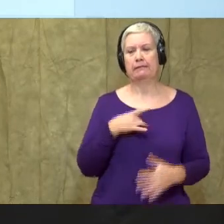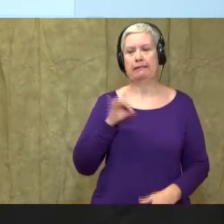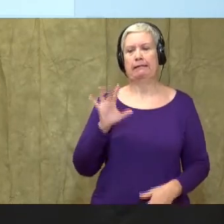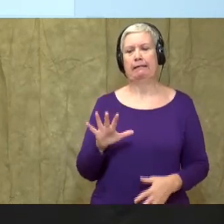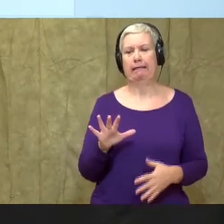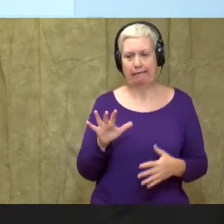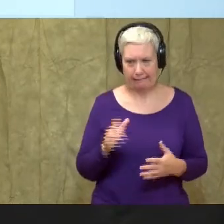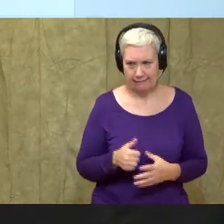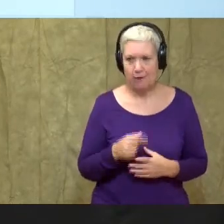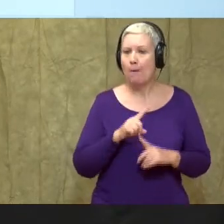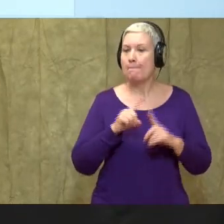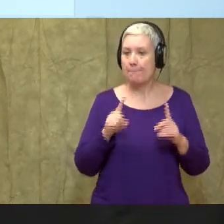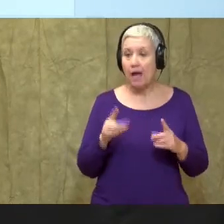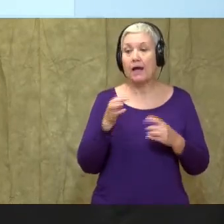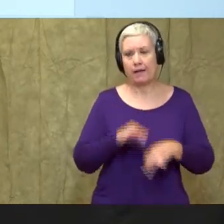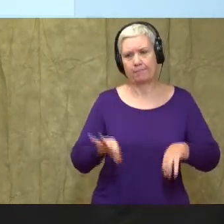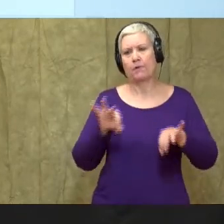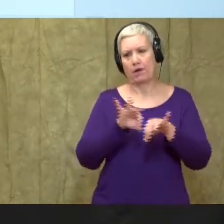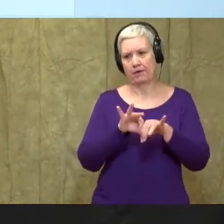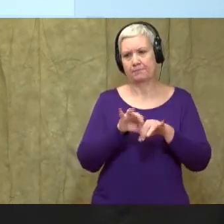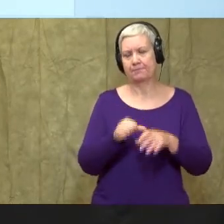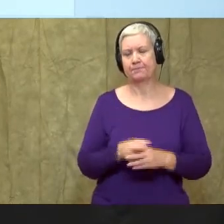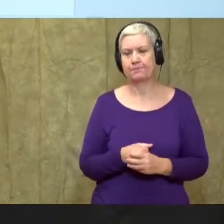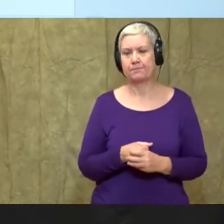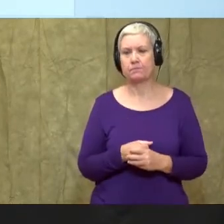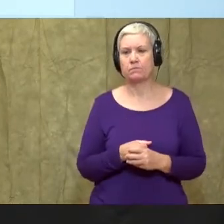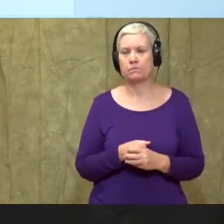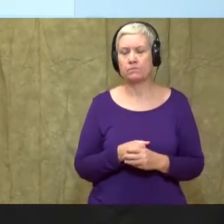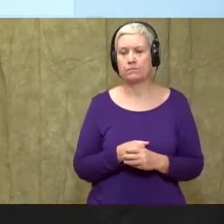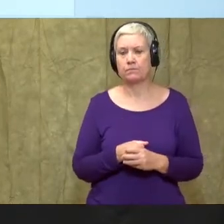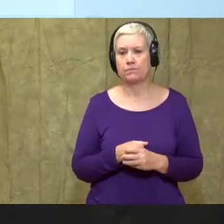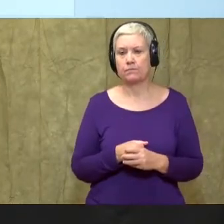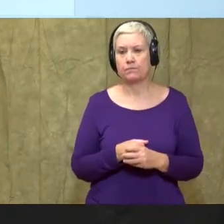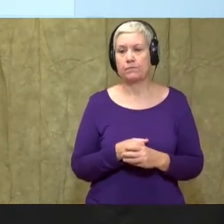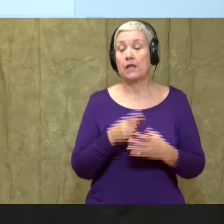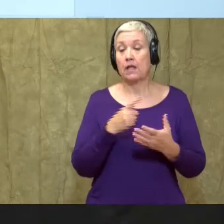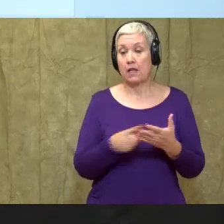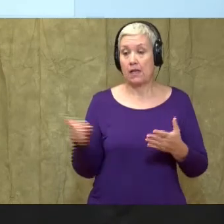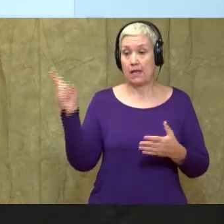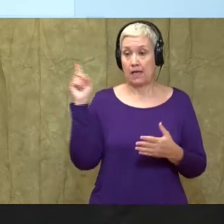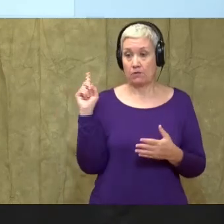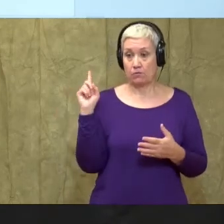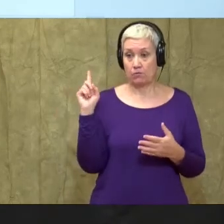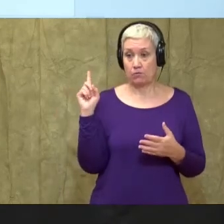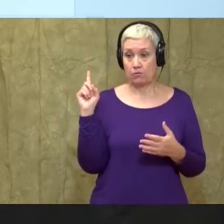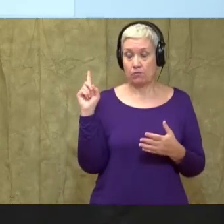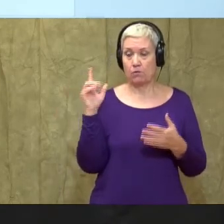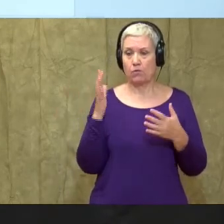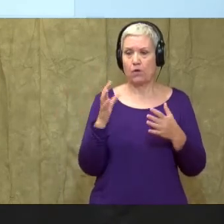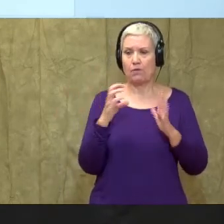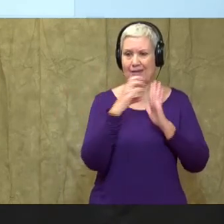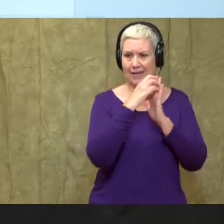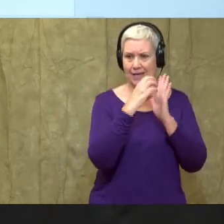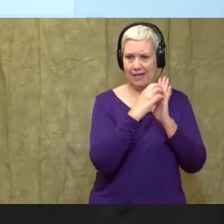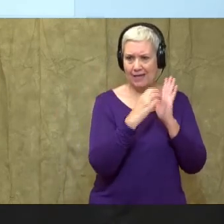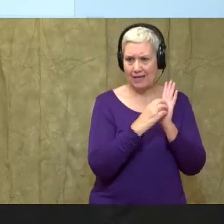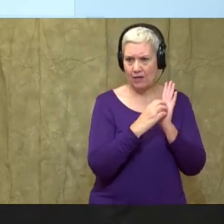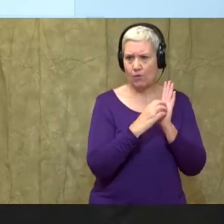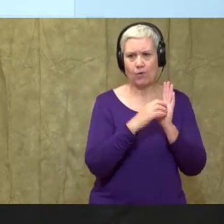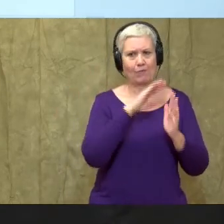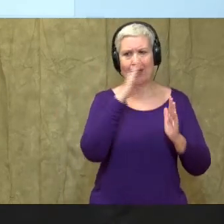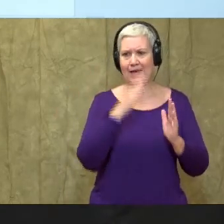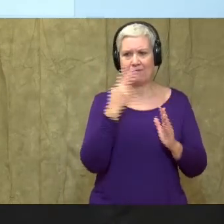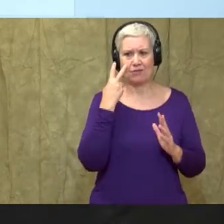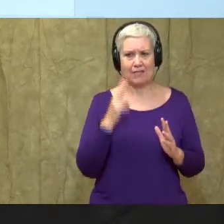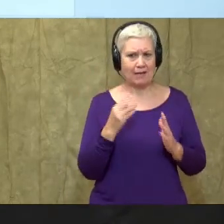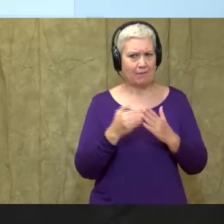every single day. So remember that I said last week, and if you weren't listening, with a text that we have never seen